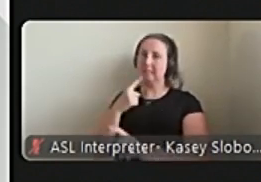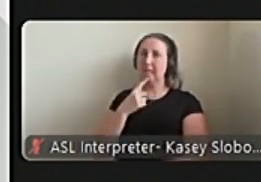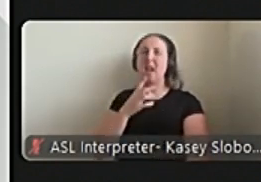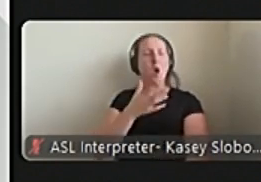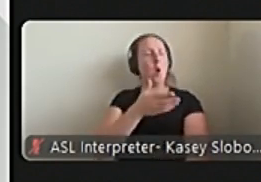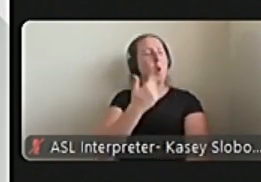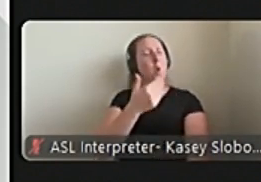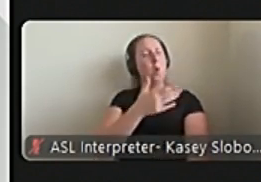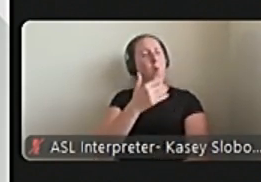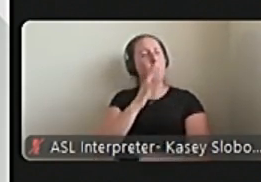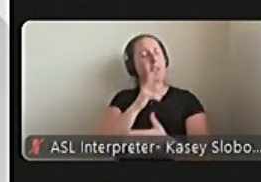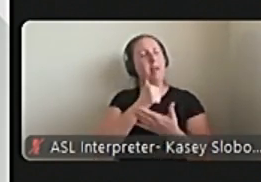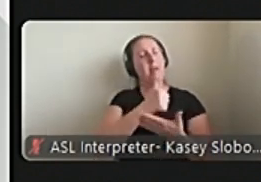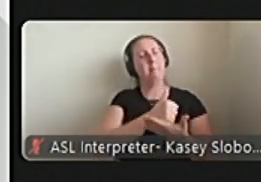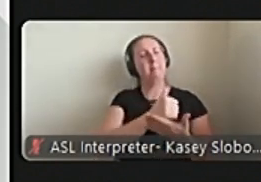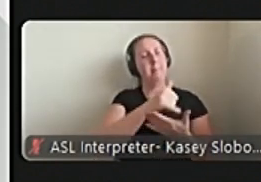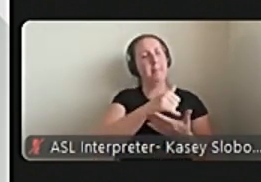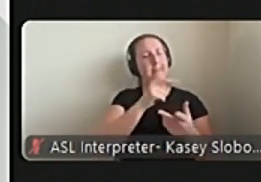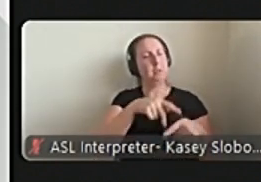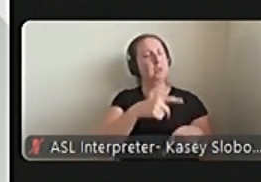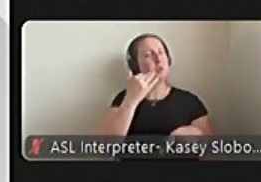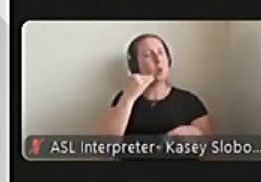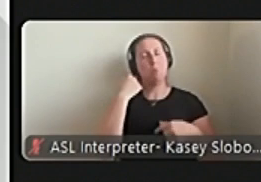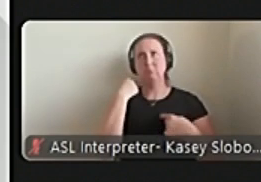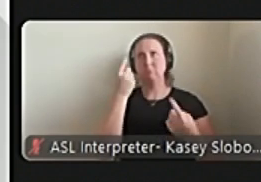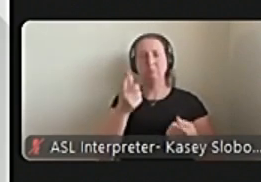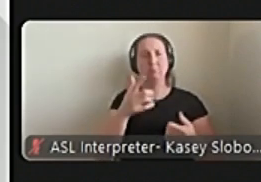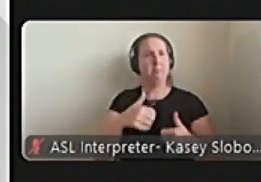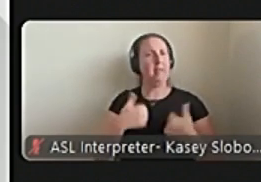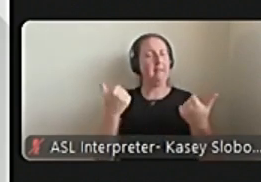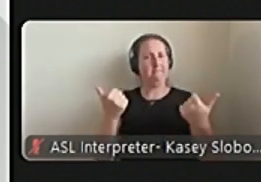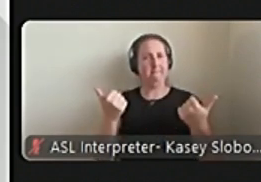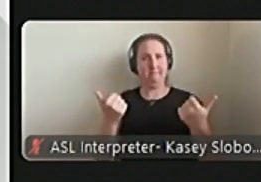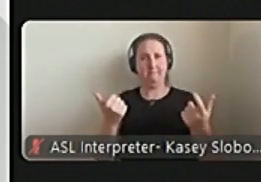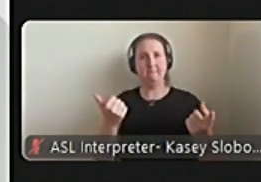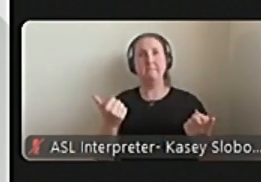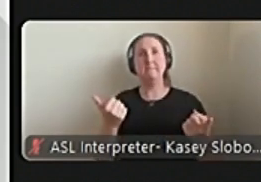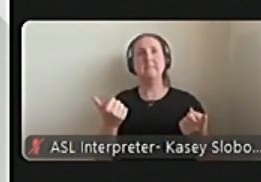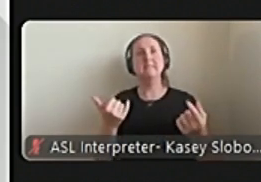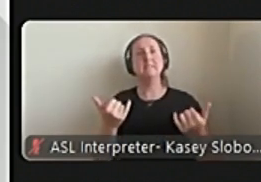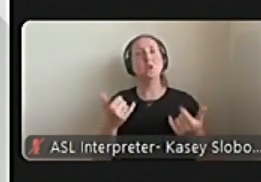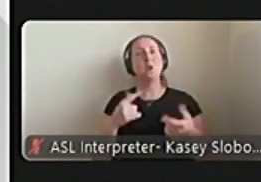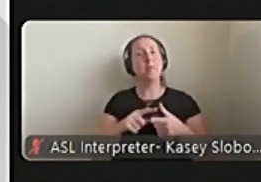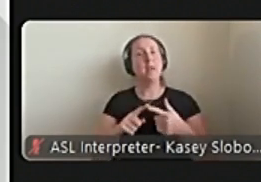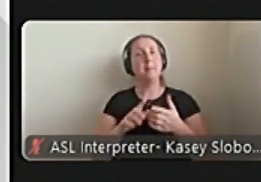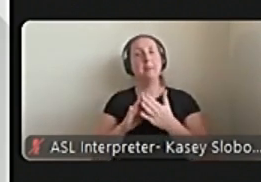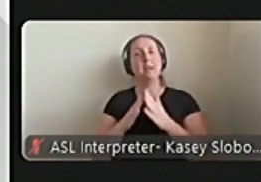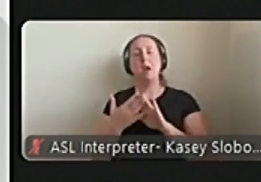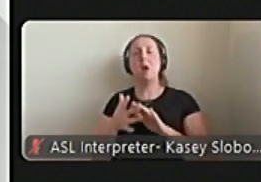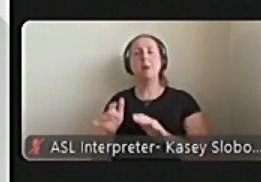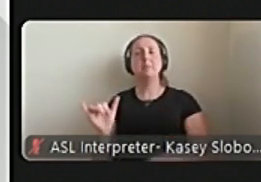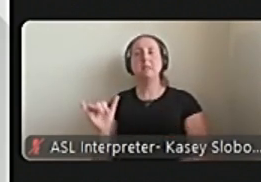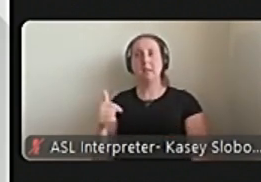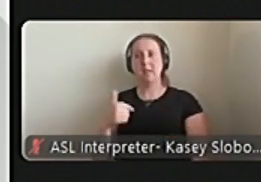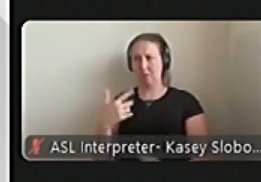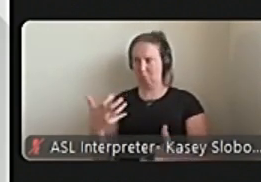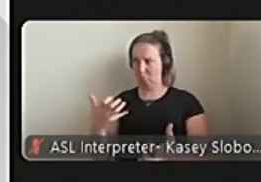know her, I've known that person all my life. Yeah. And so it becomes more of a, I want to be there.